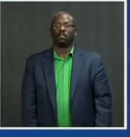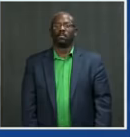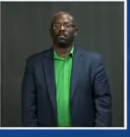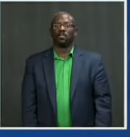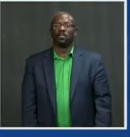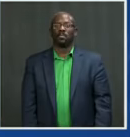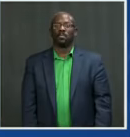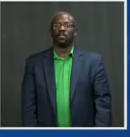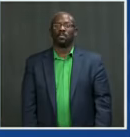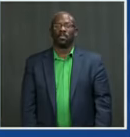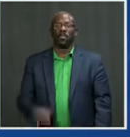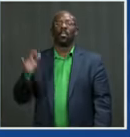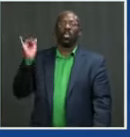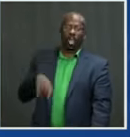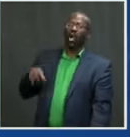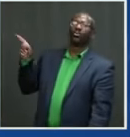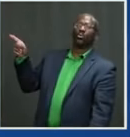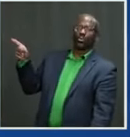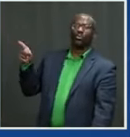There's a man.